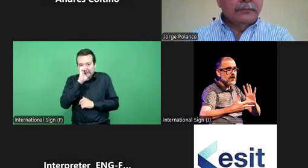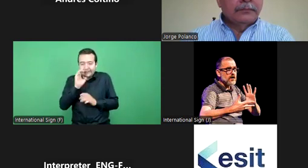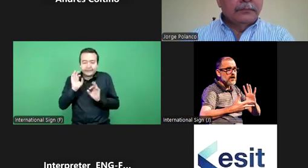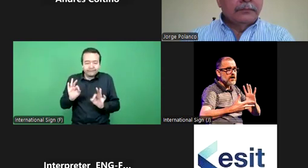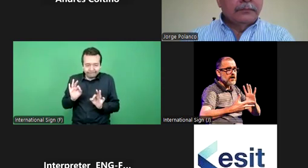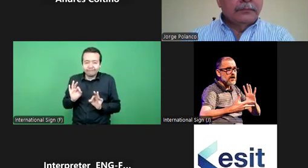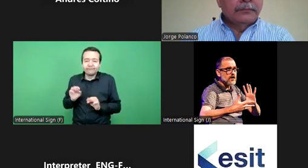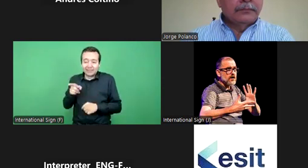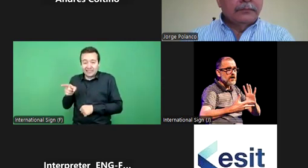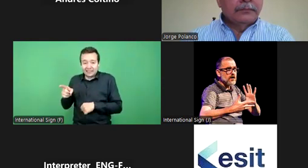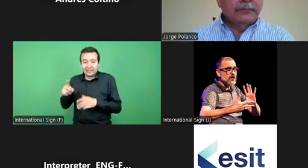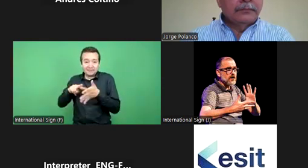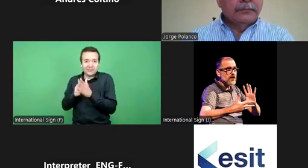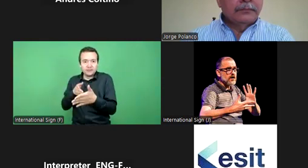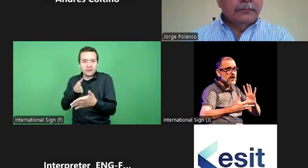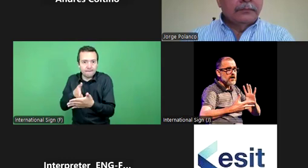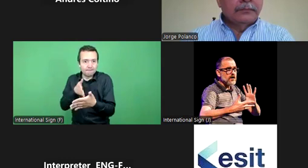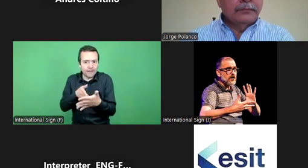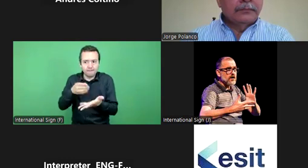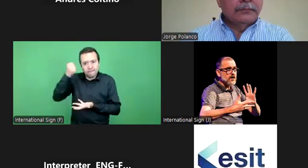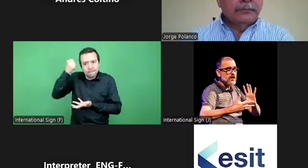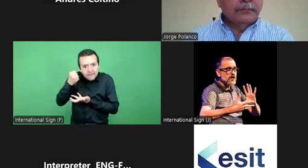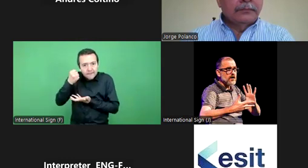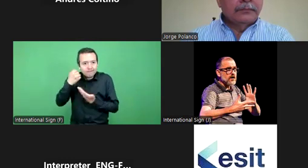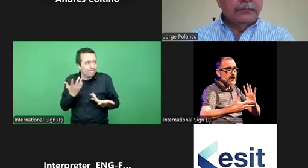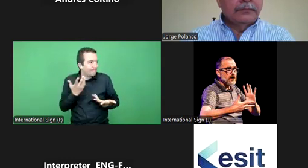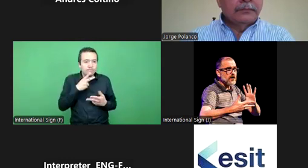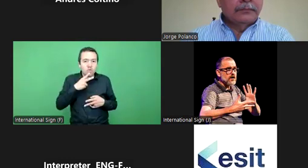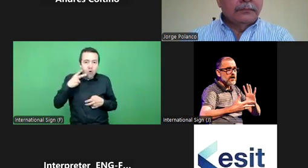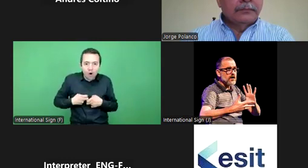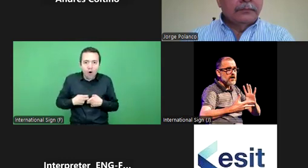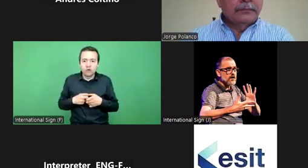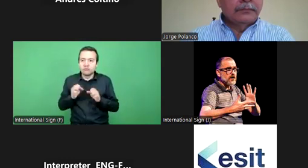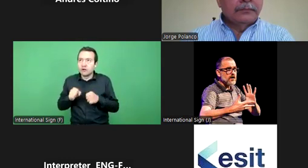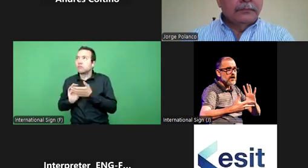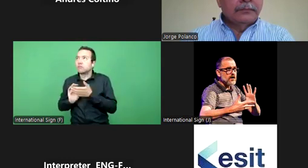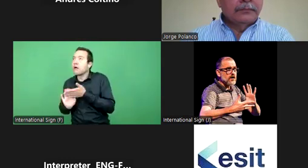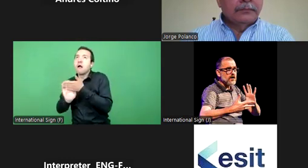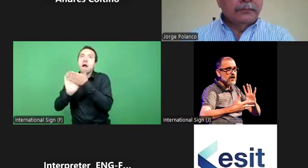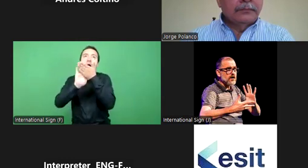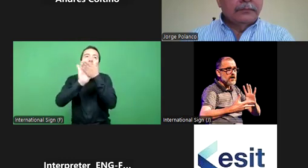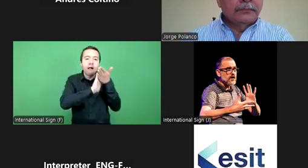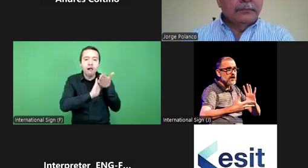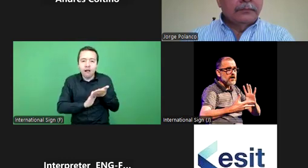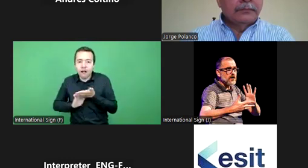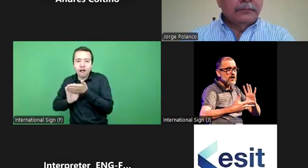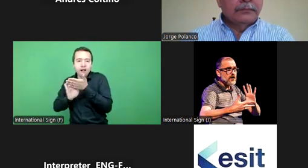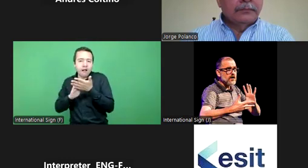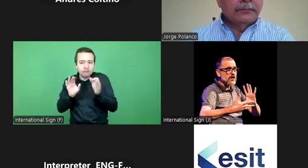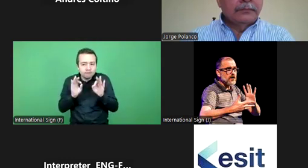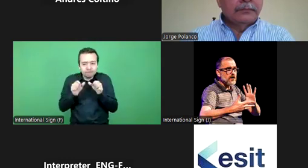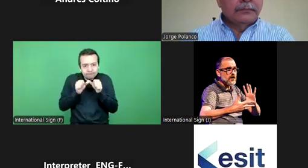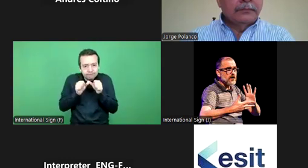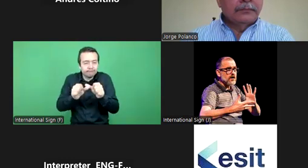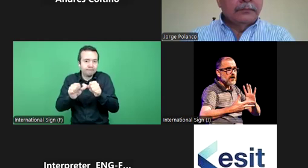to maintain adequate staffing levels during the assessments. Given that the